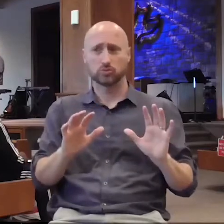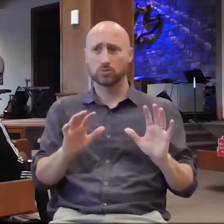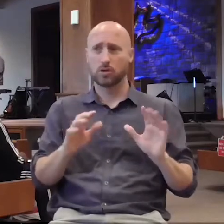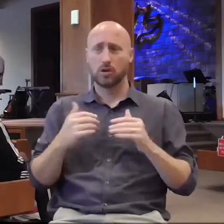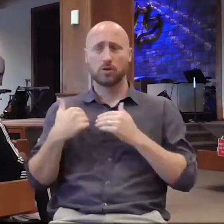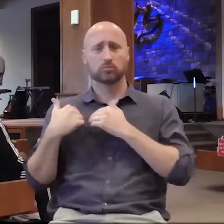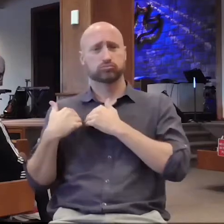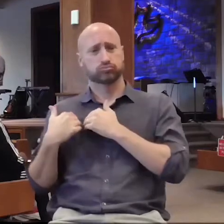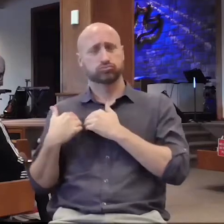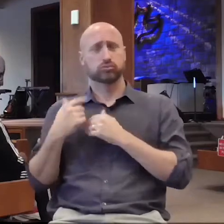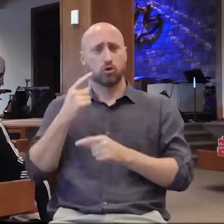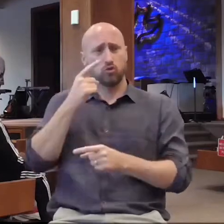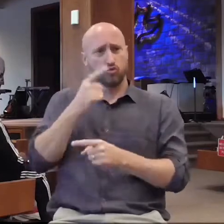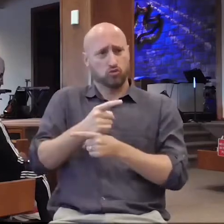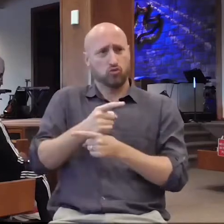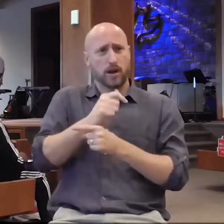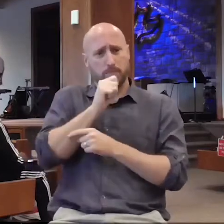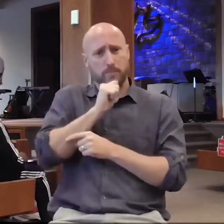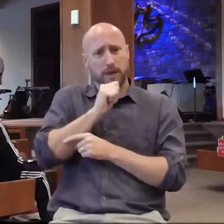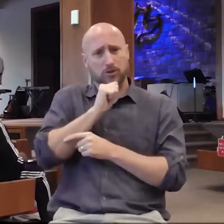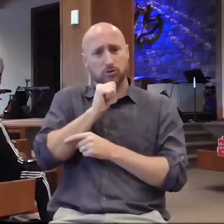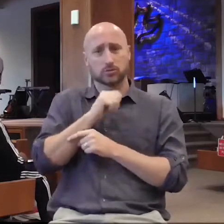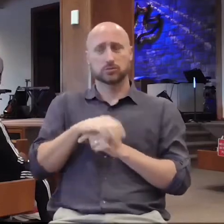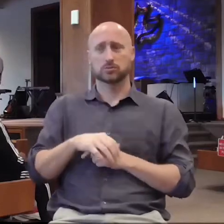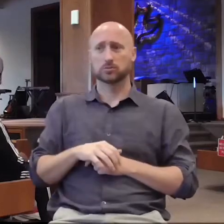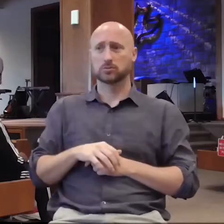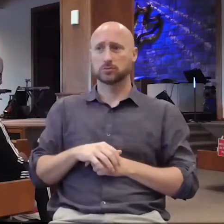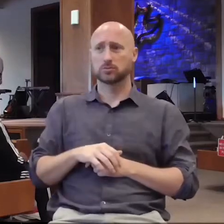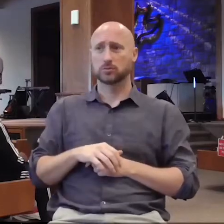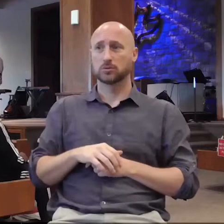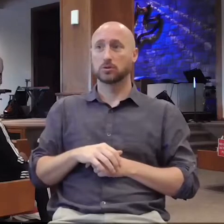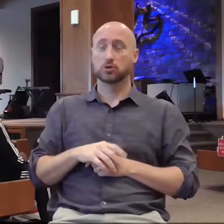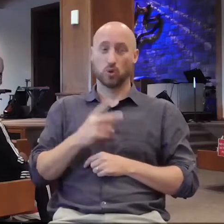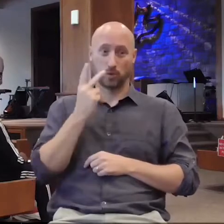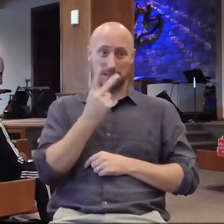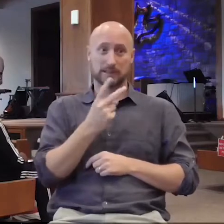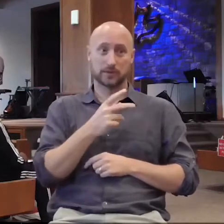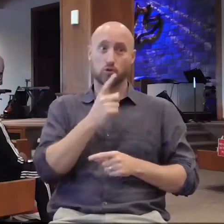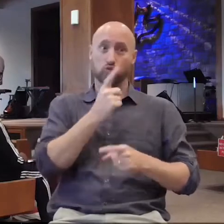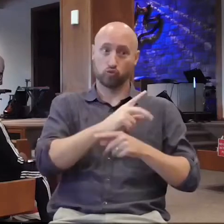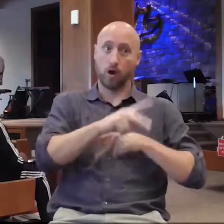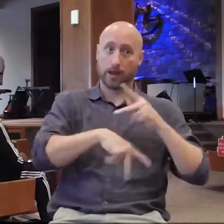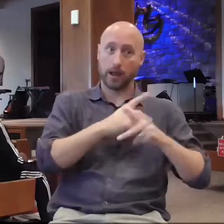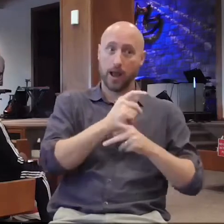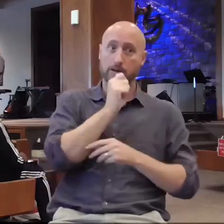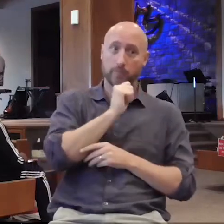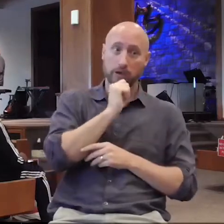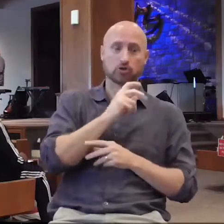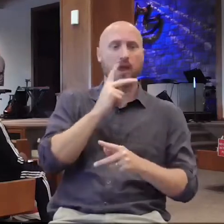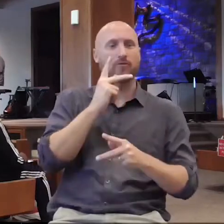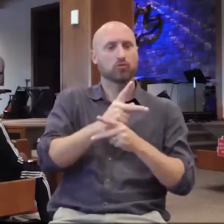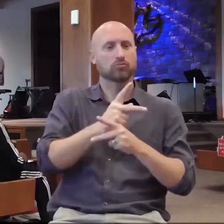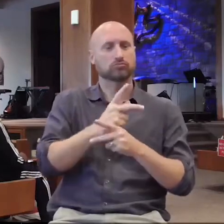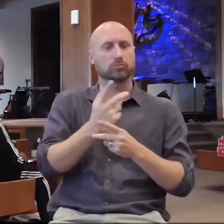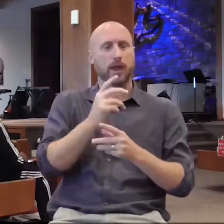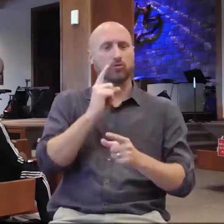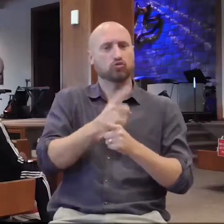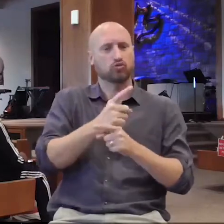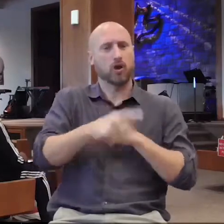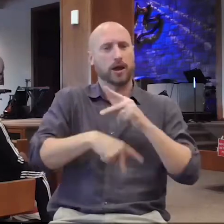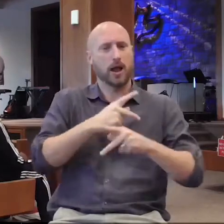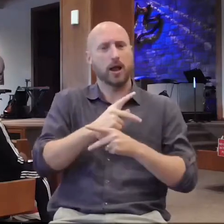there's the right patience and the right impatience, he sees in this church. You have borne, and you've